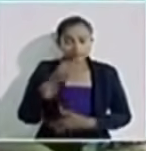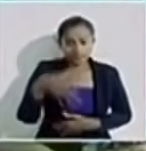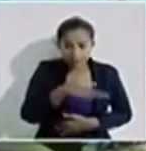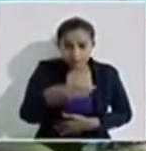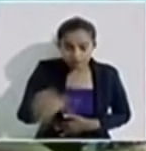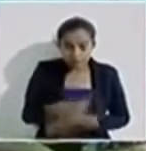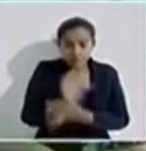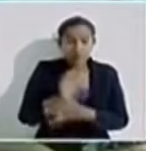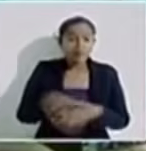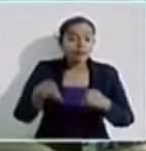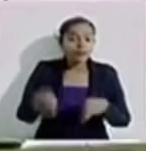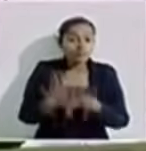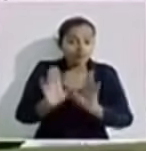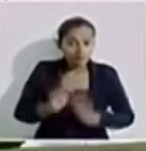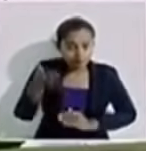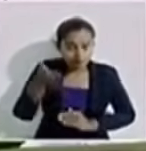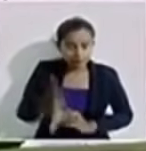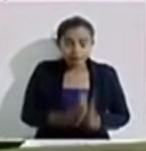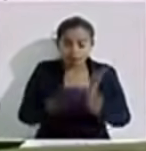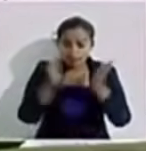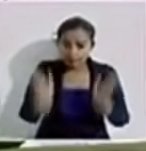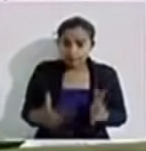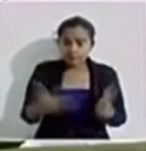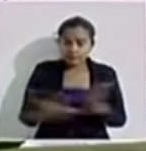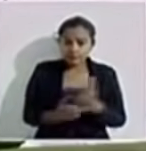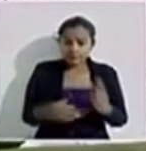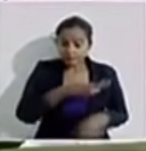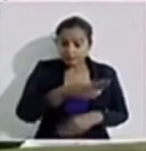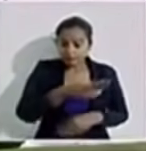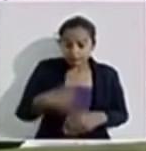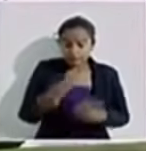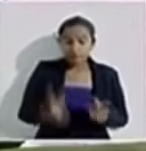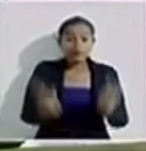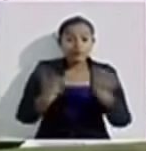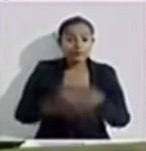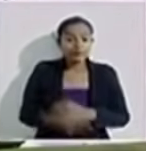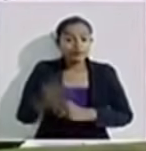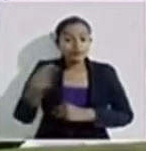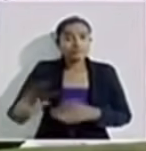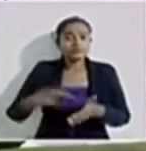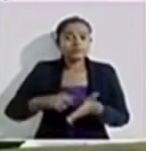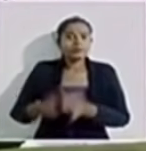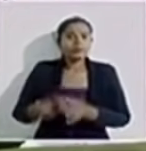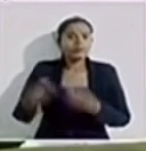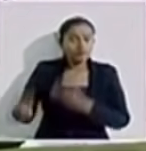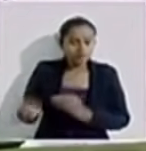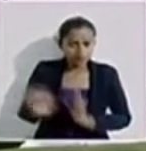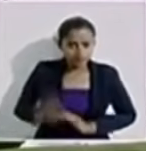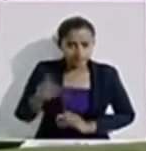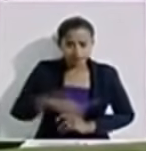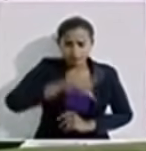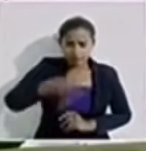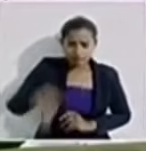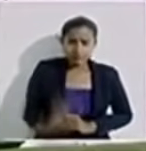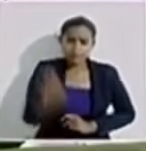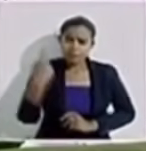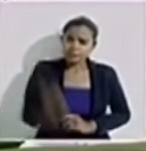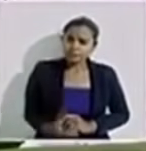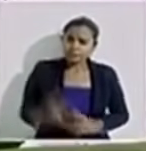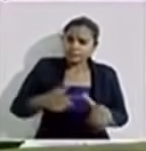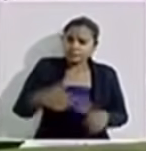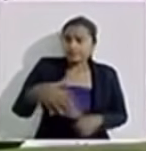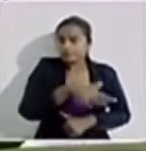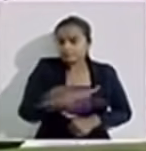vital farmlands for worthless plantation projects. The release of hundreds of thousands of acres for aloe vera plantations